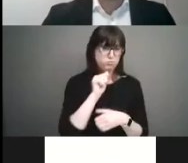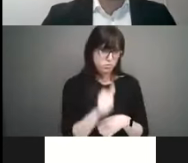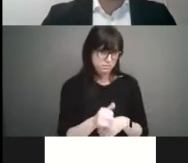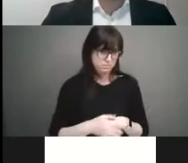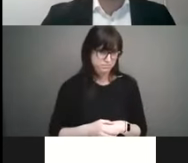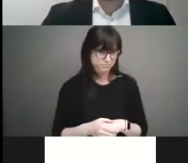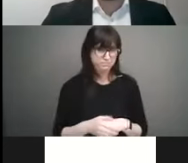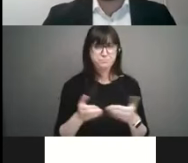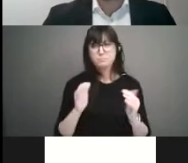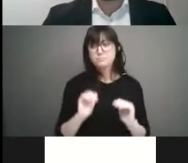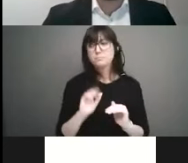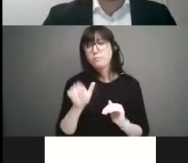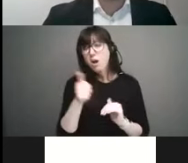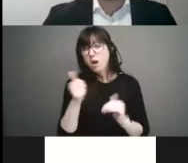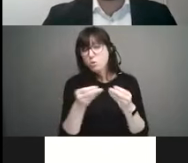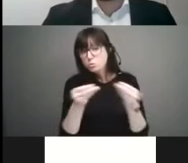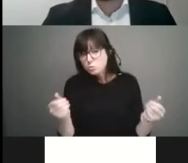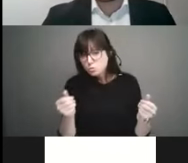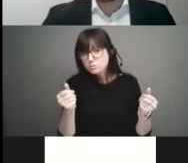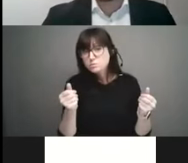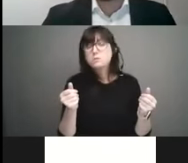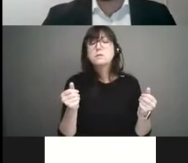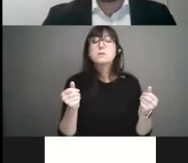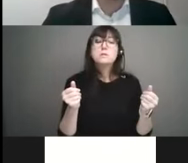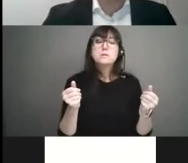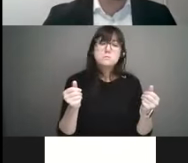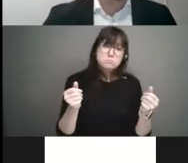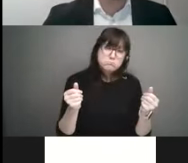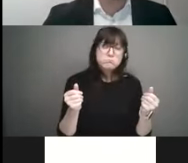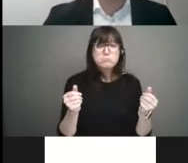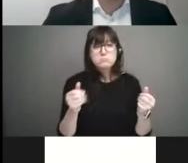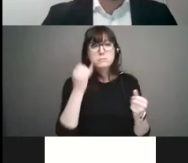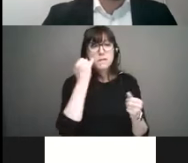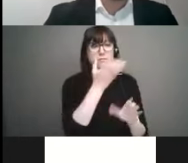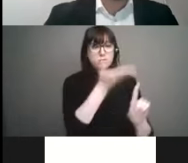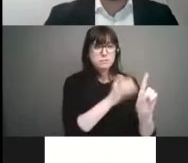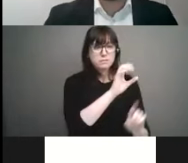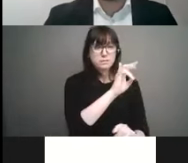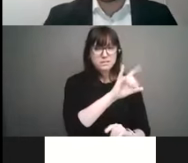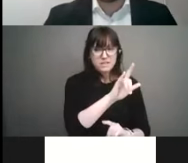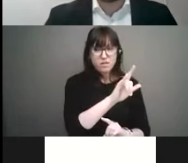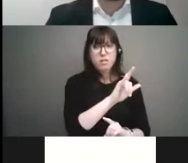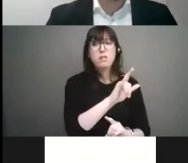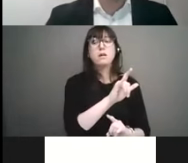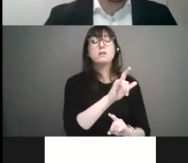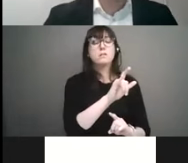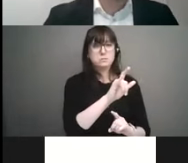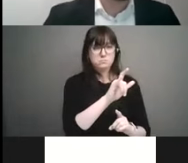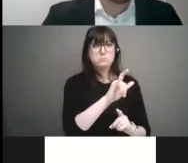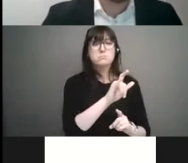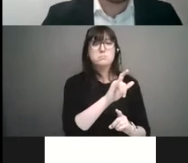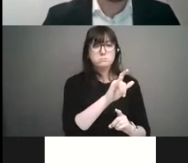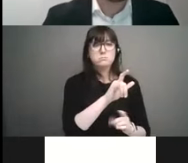Some other remedies that are available in civil suits are restitution through